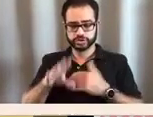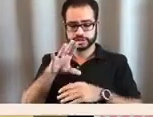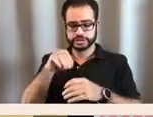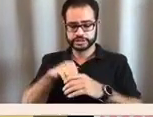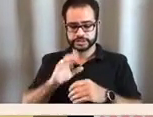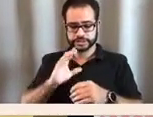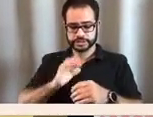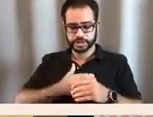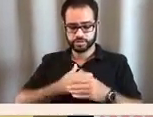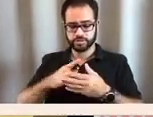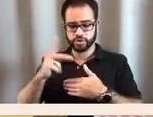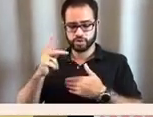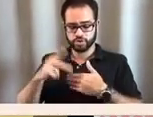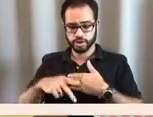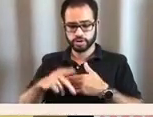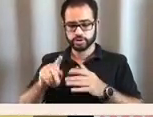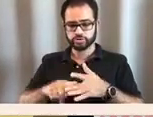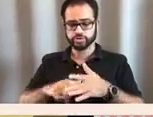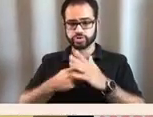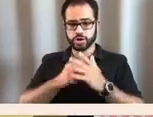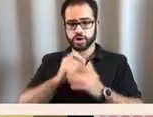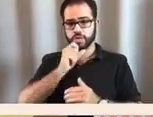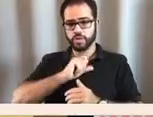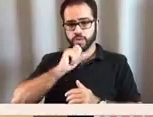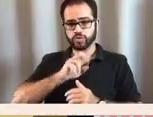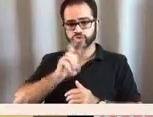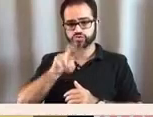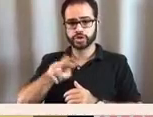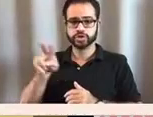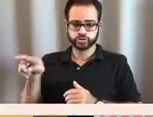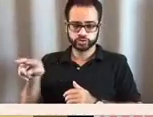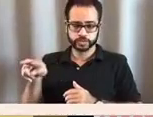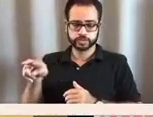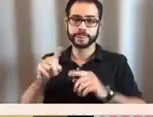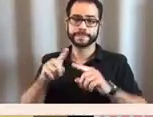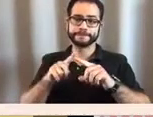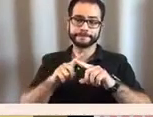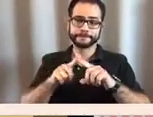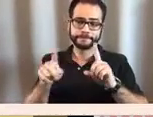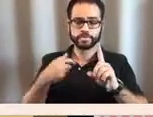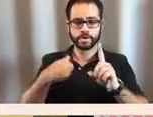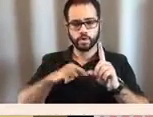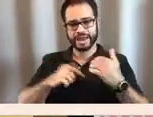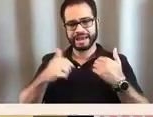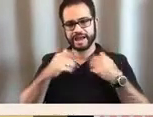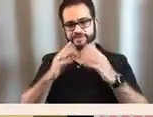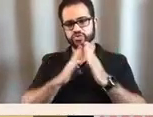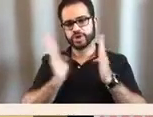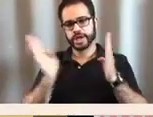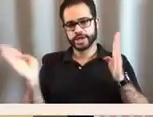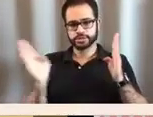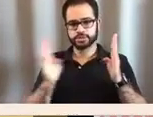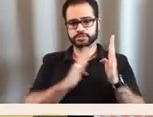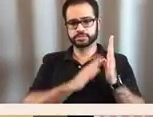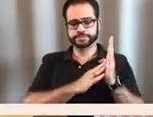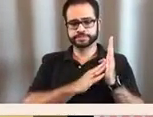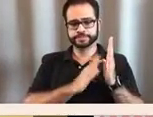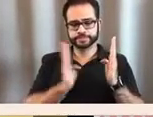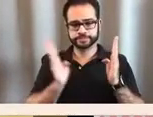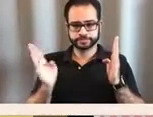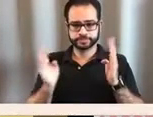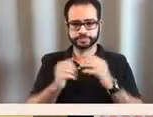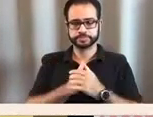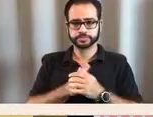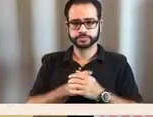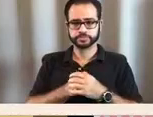our programs enter at the age of 22, although we have some ranges. You see